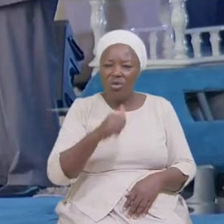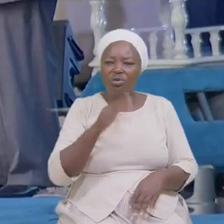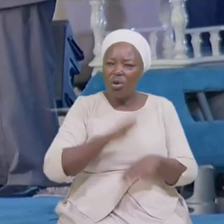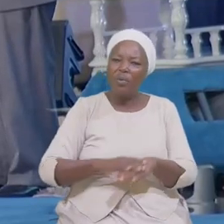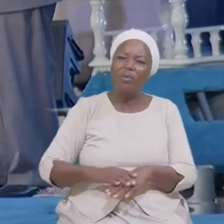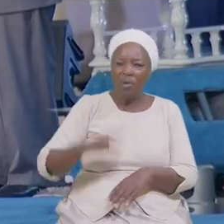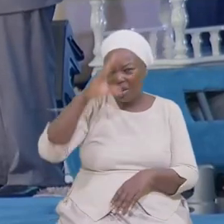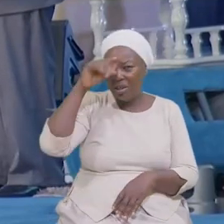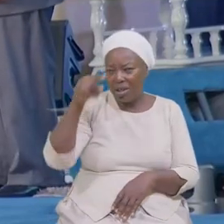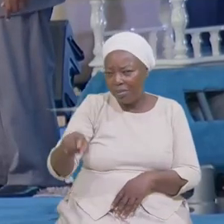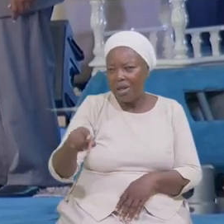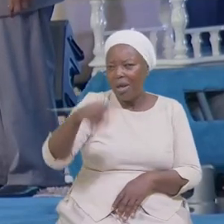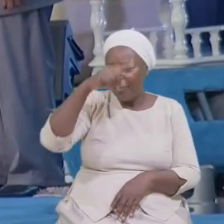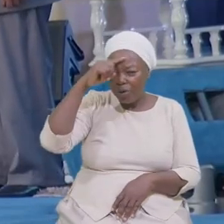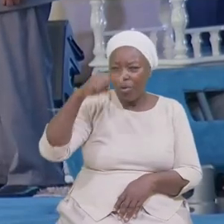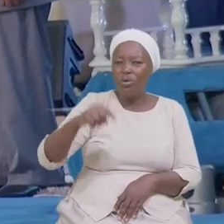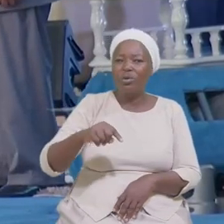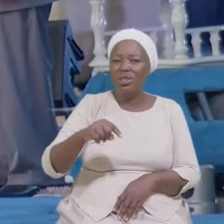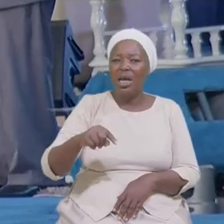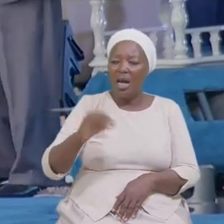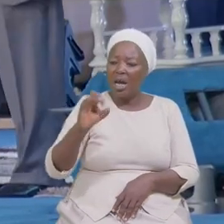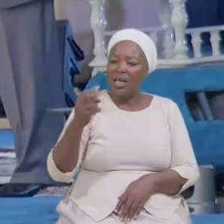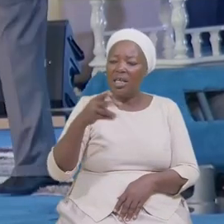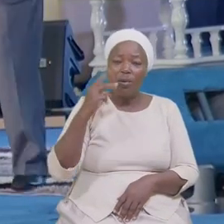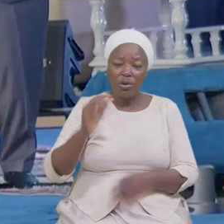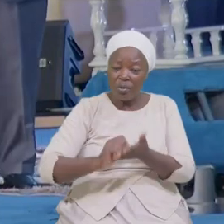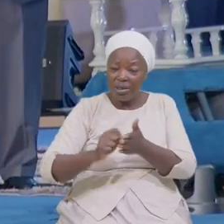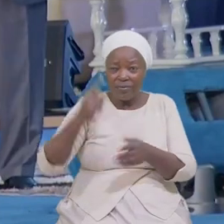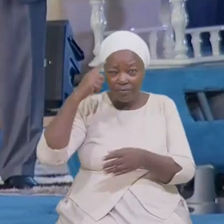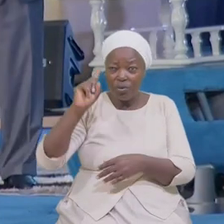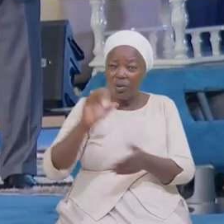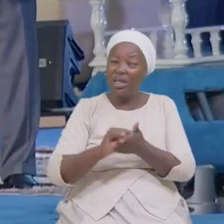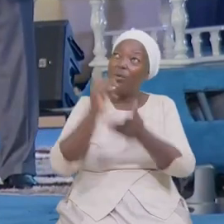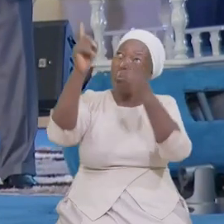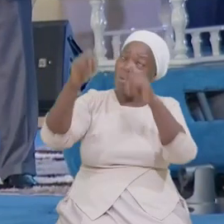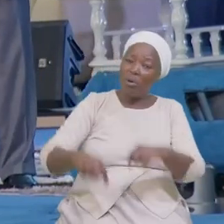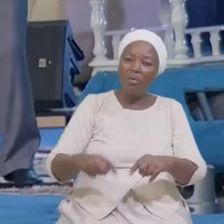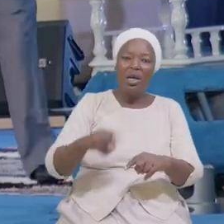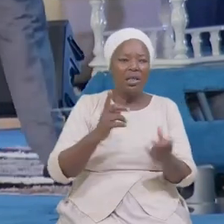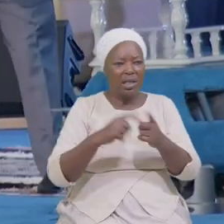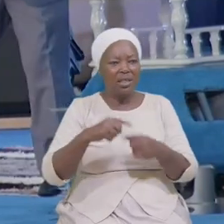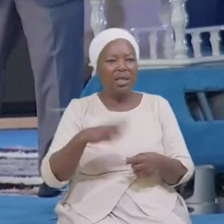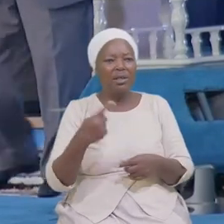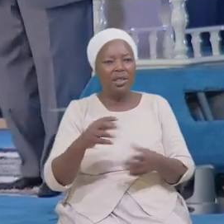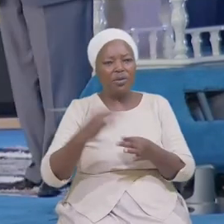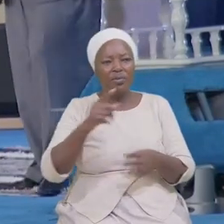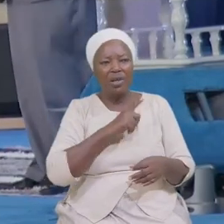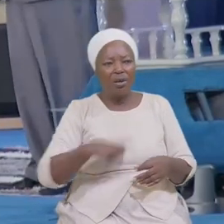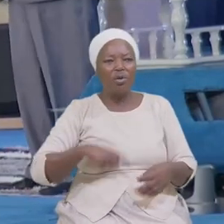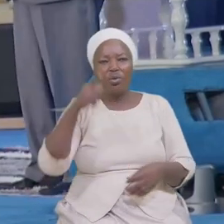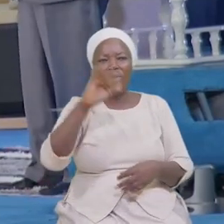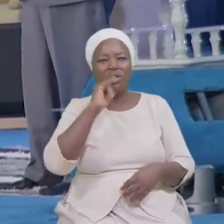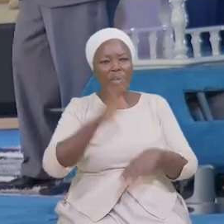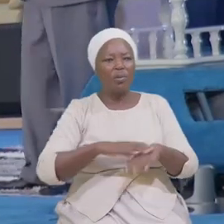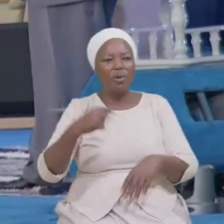because he was writing for the one that will say that. He said, the Spirit of the Lord God is upon me, because the